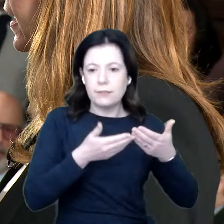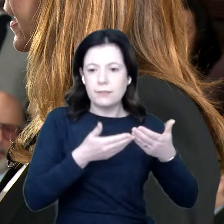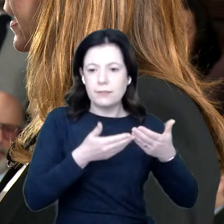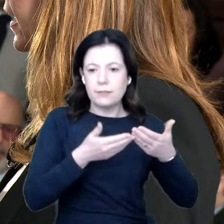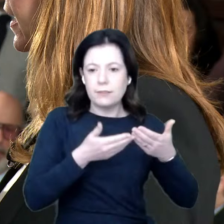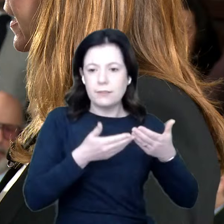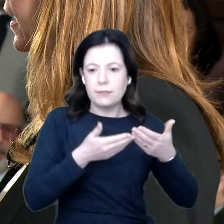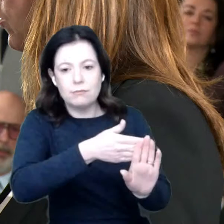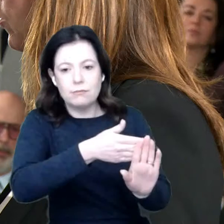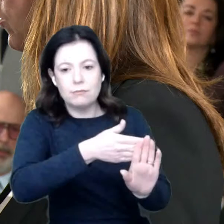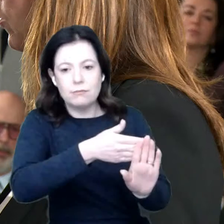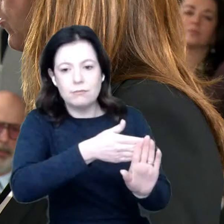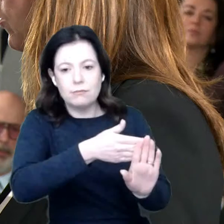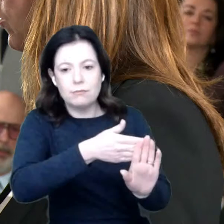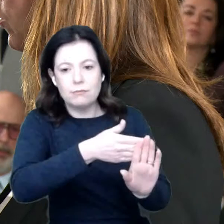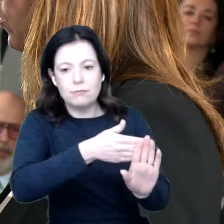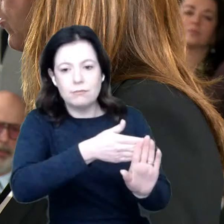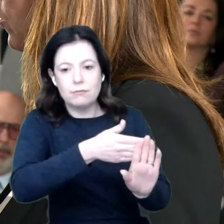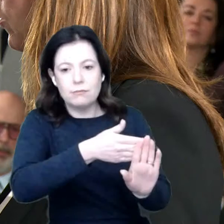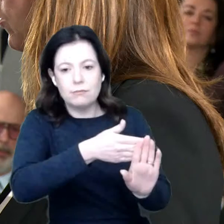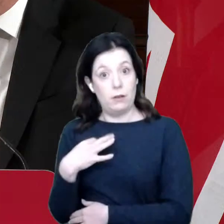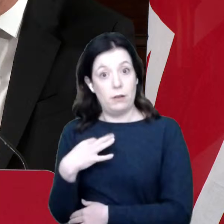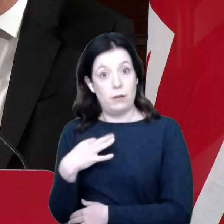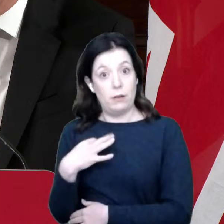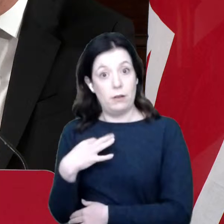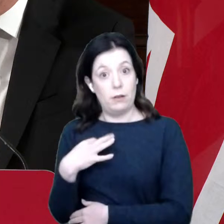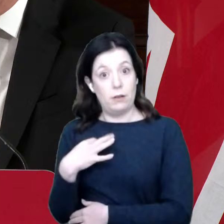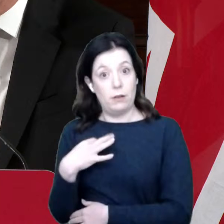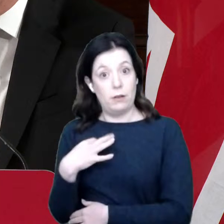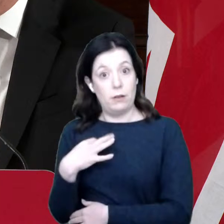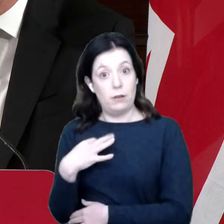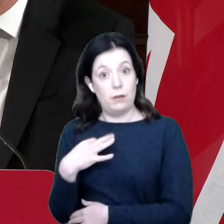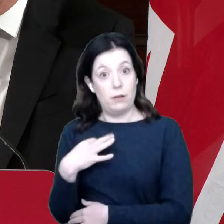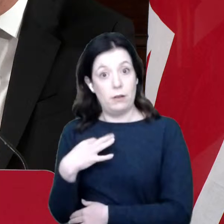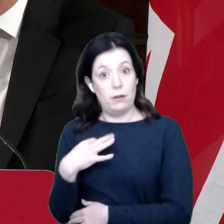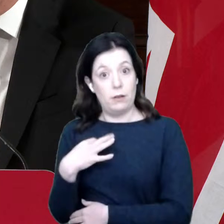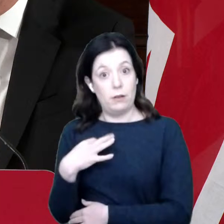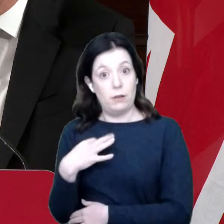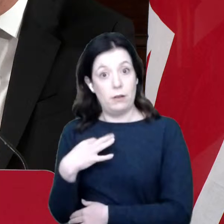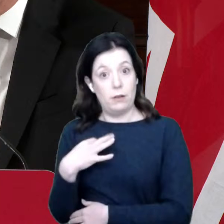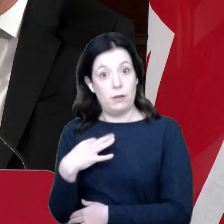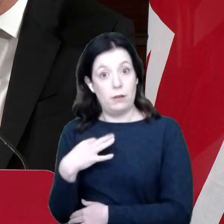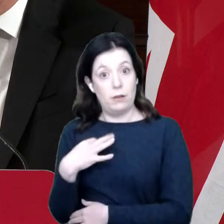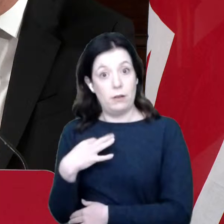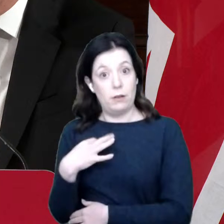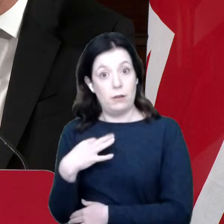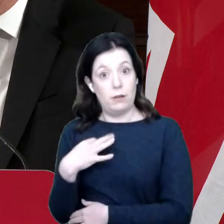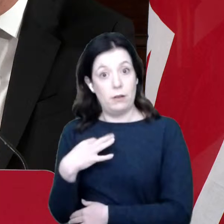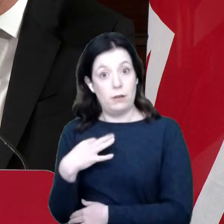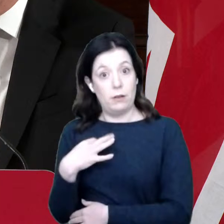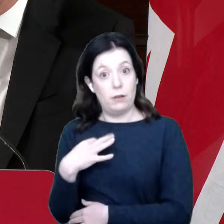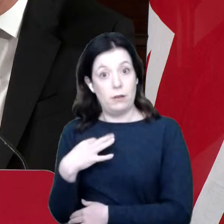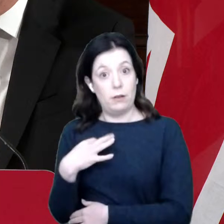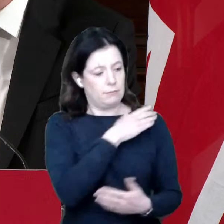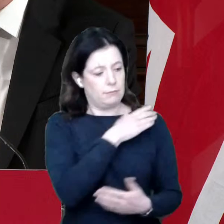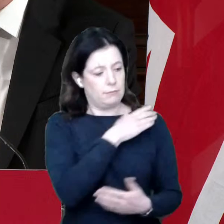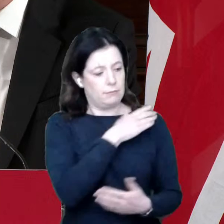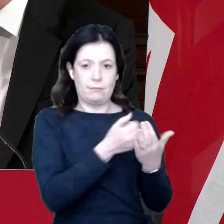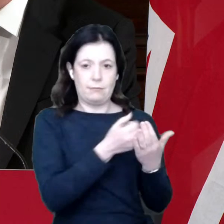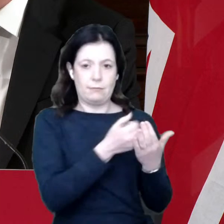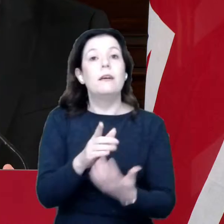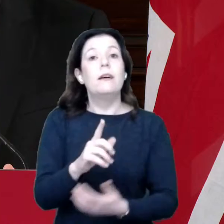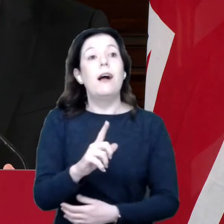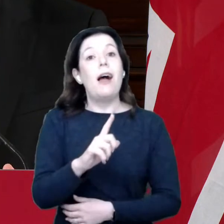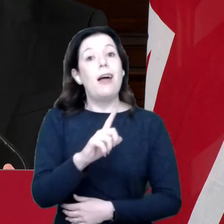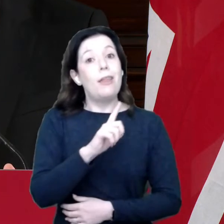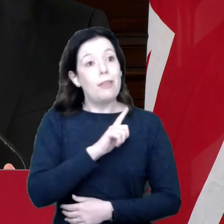whether or not the former leader, Jeremy Corbyn, will stand... Candidate. What I said about the party changing, I meant, and we are